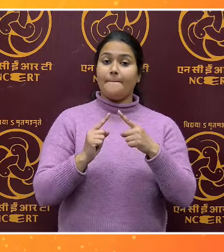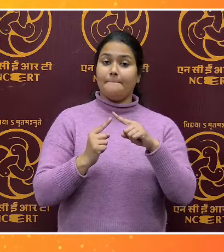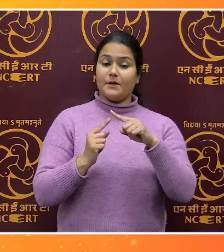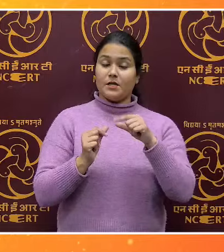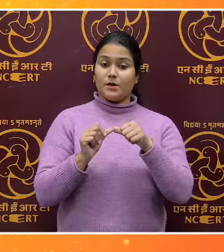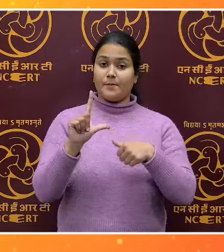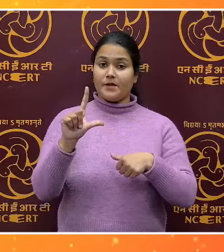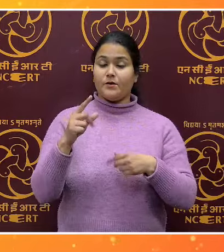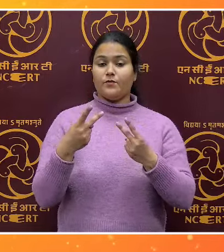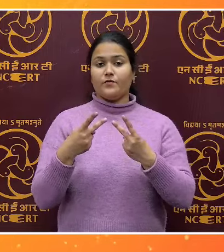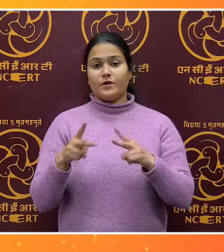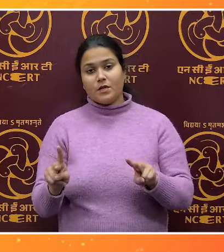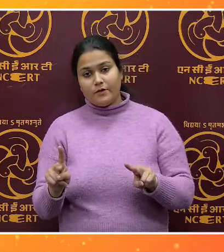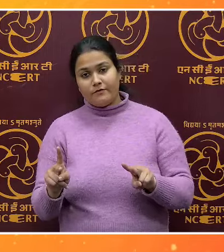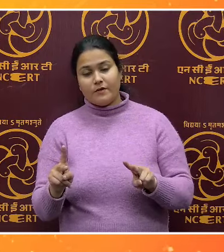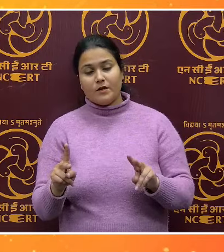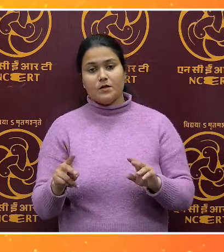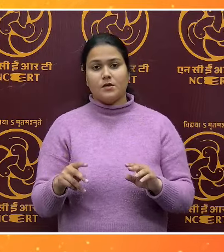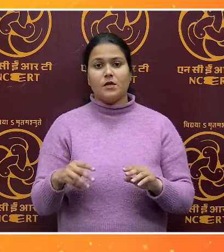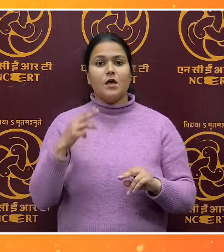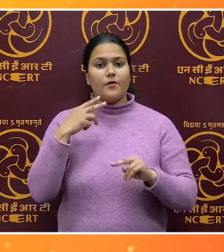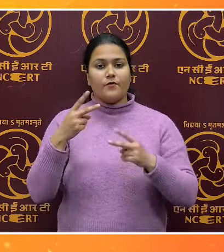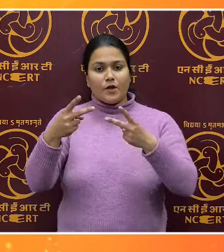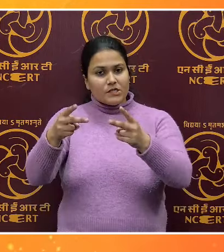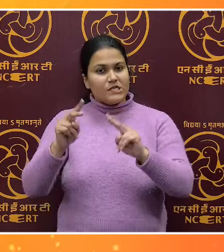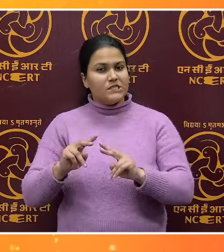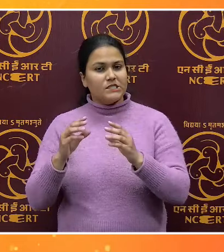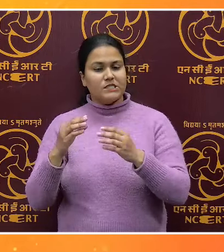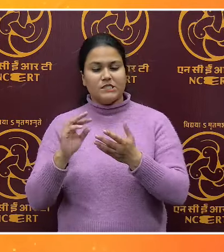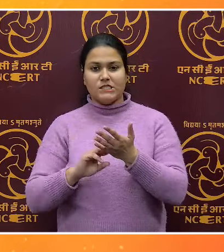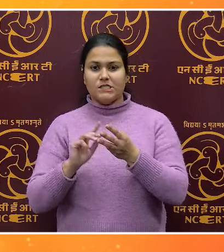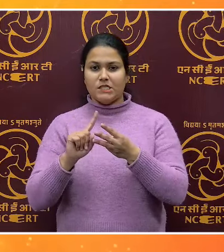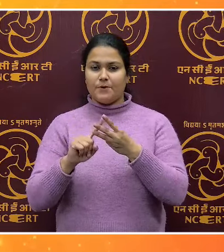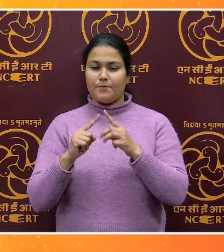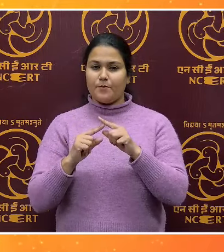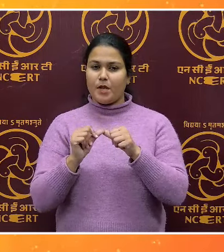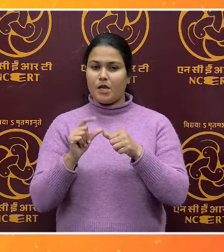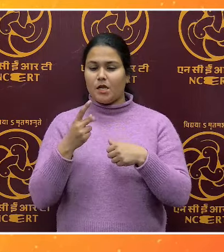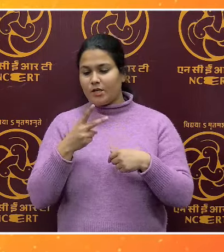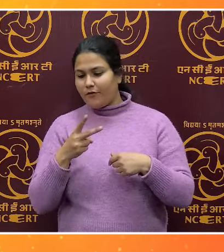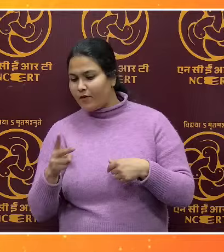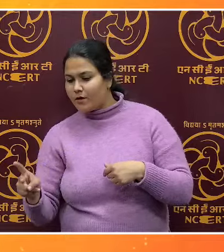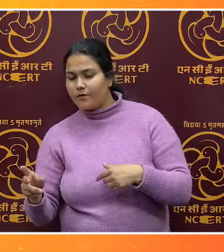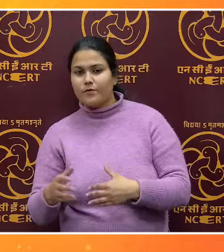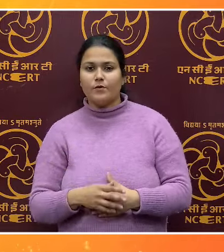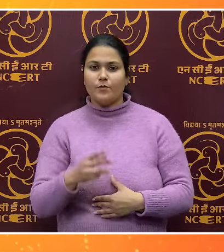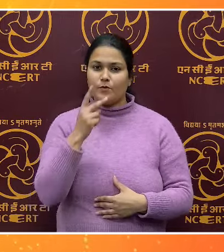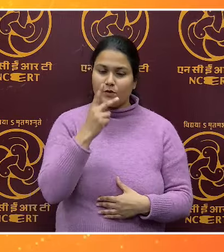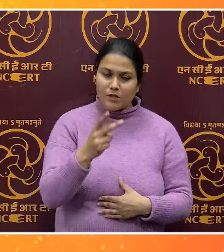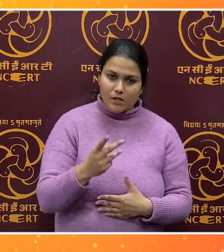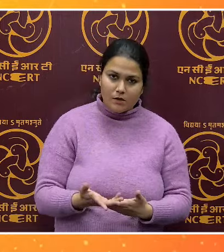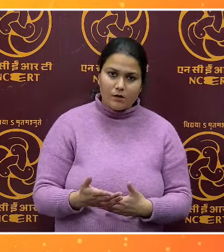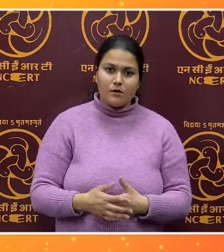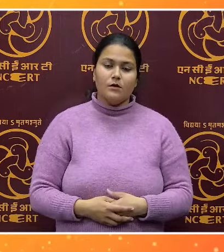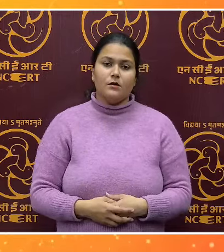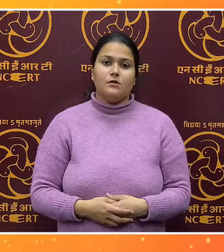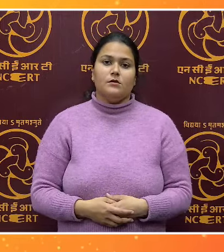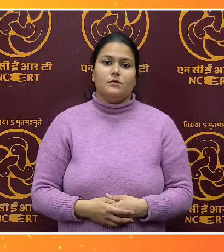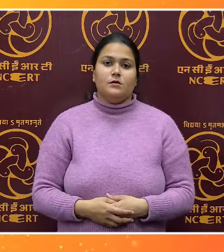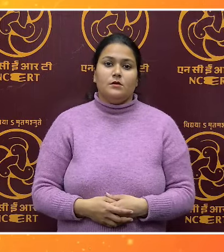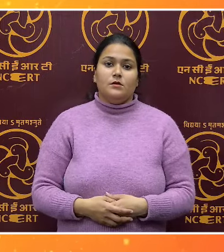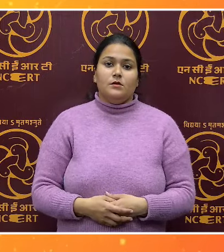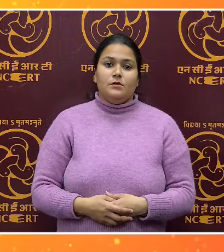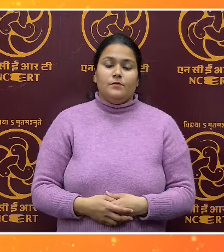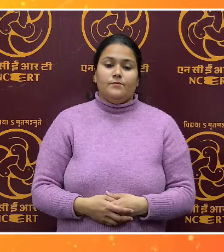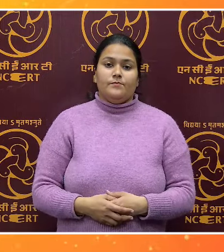especially in case of transition metals, will show different oxidation states. That's why the complex